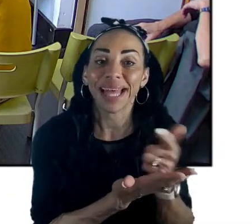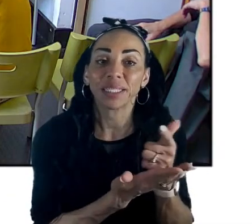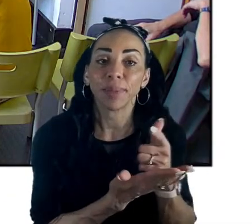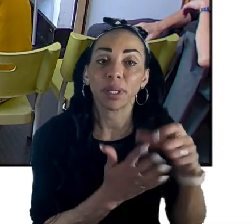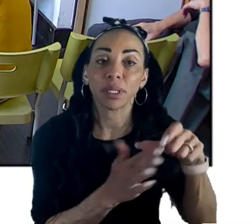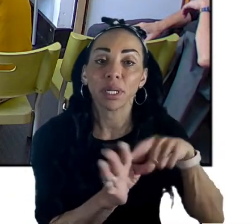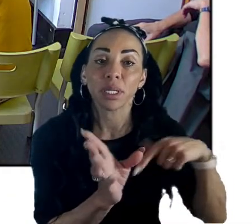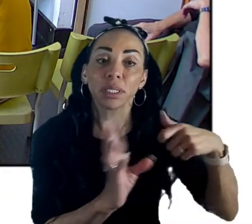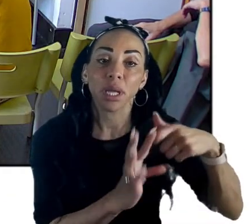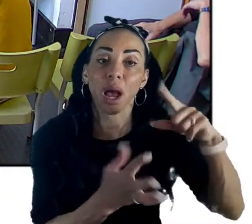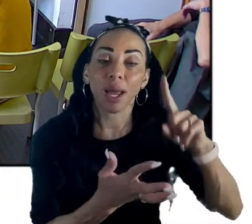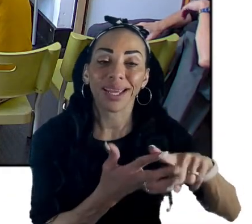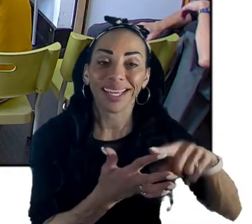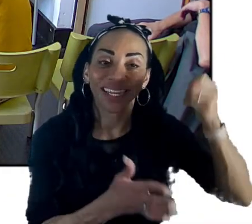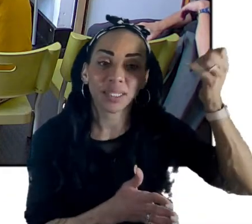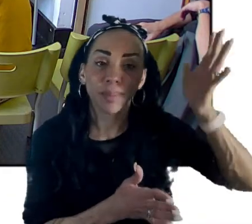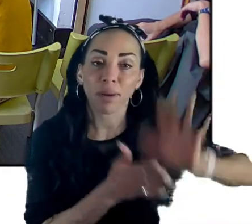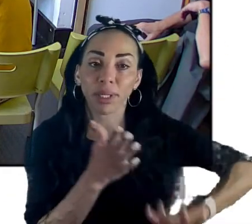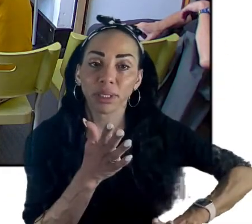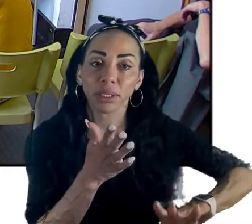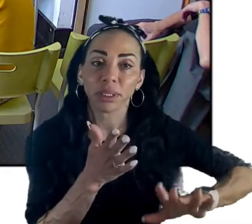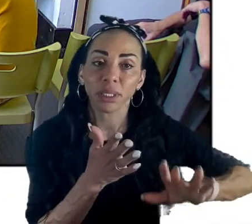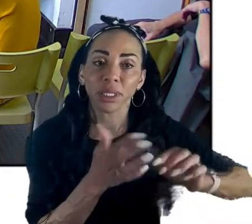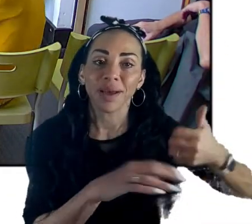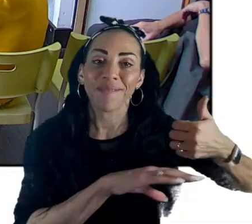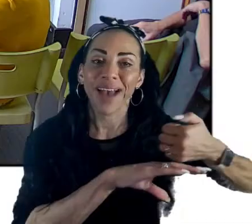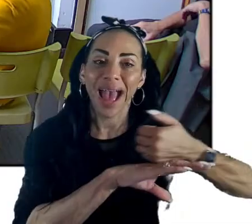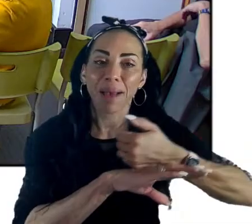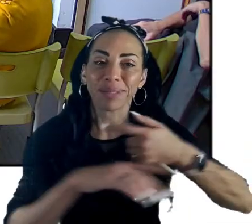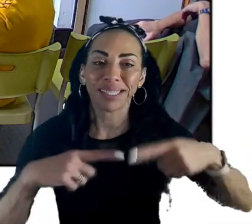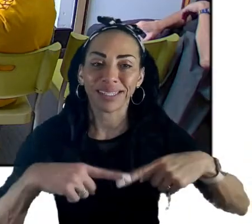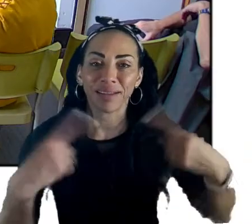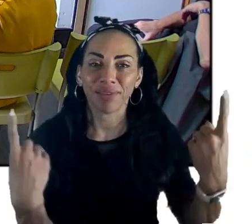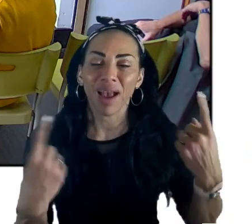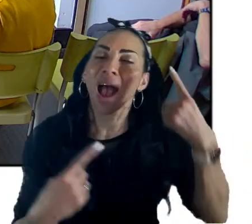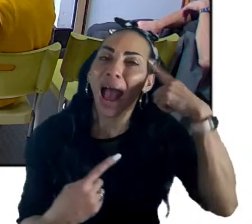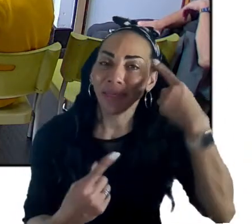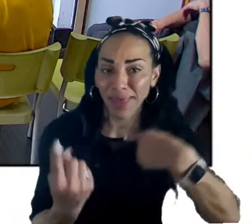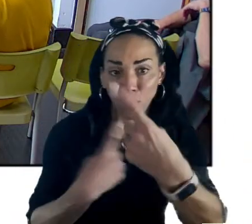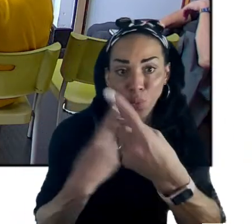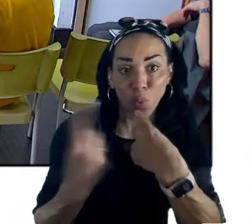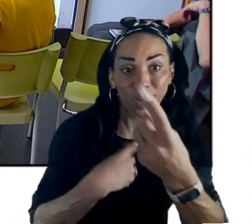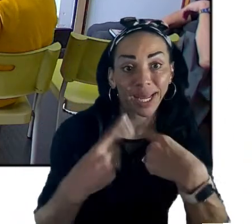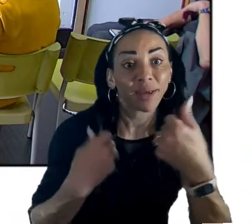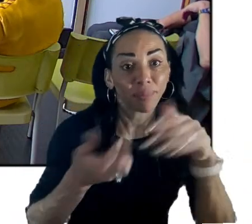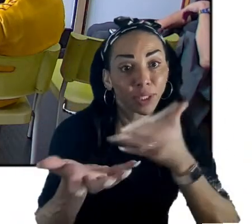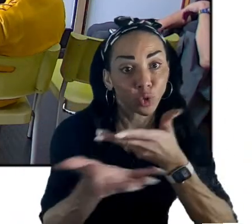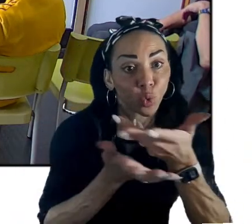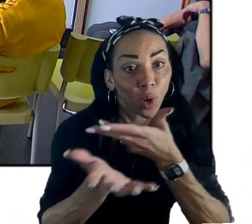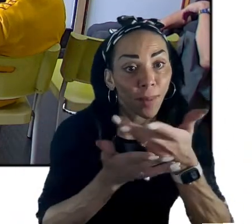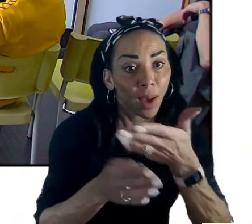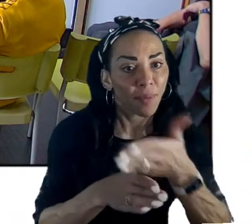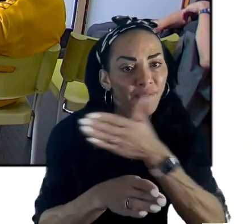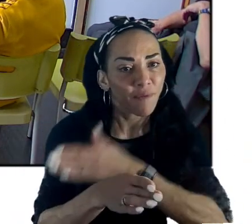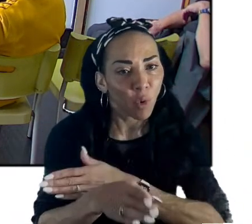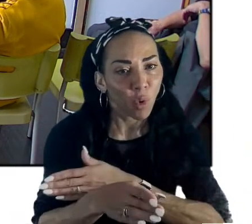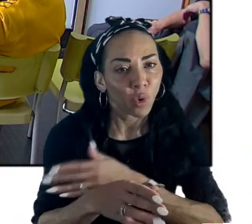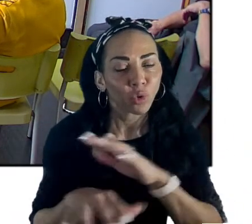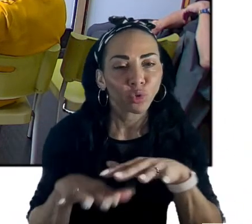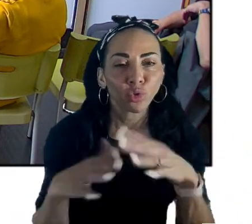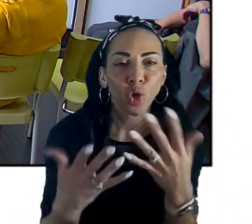apps is like quite different. I feel like maybe we've even talked about this before. But there's a sort